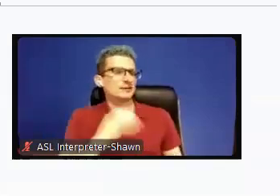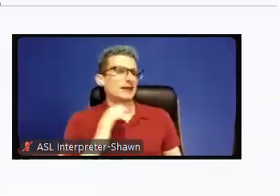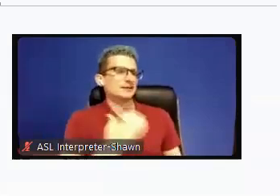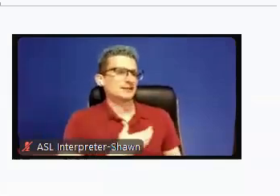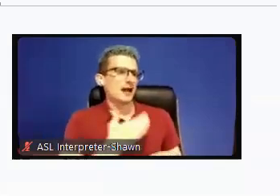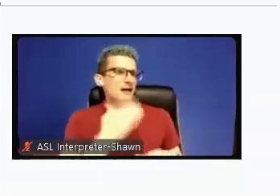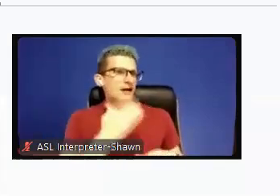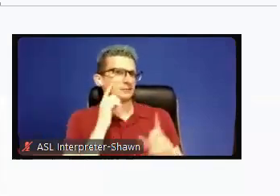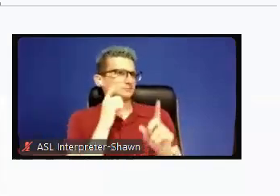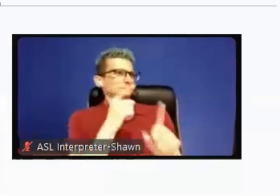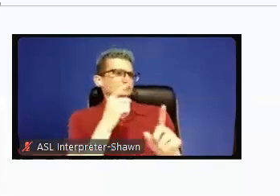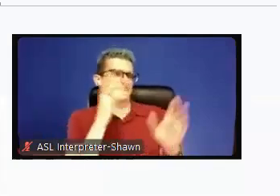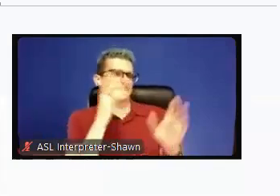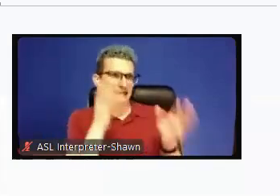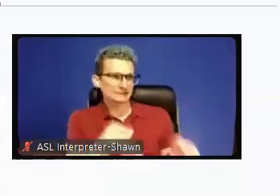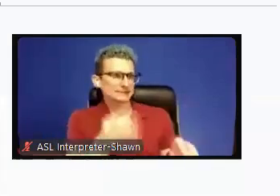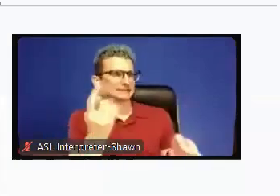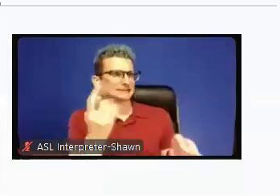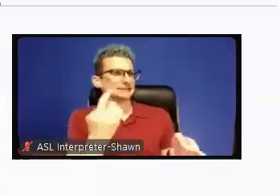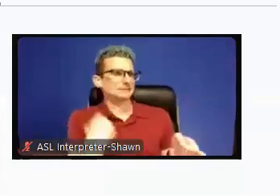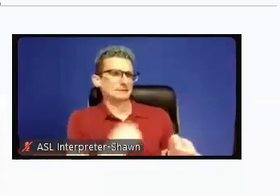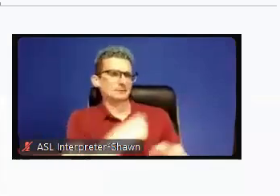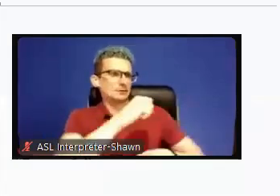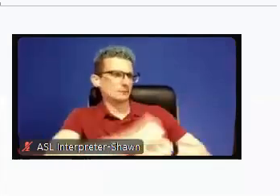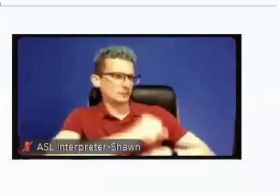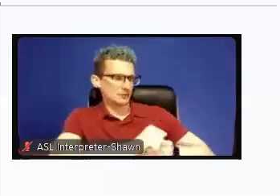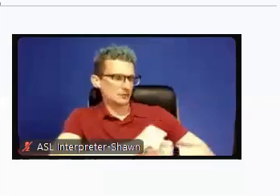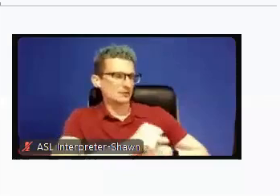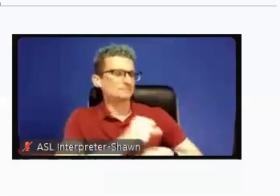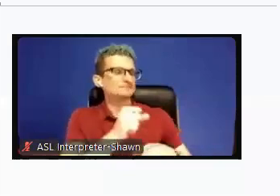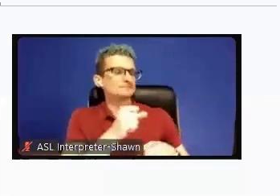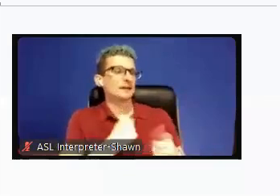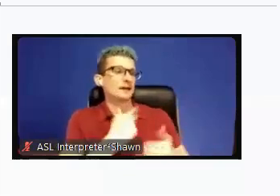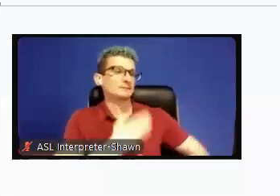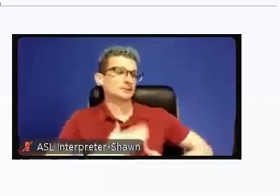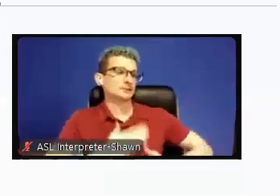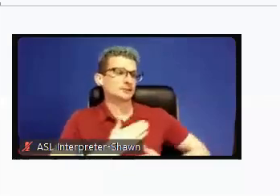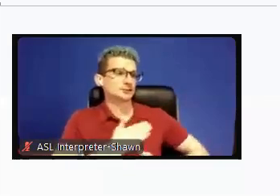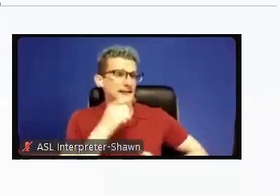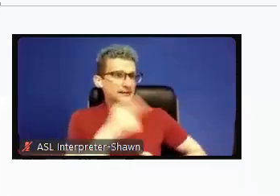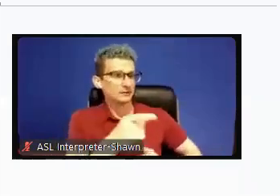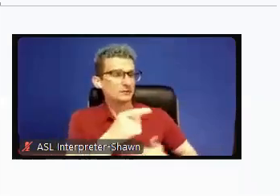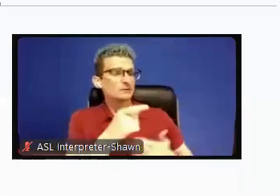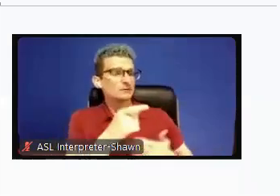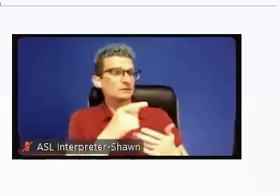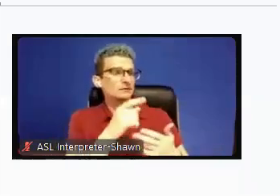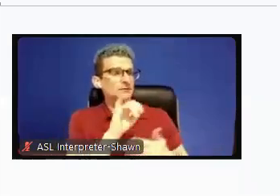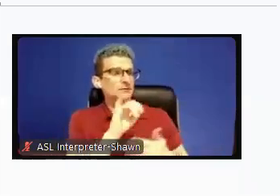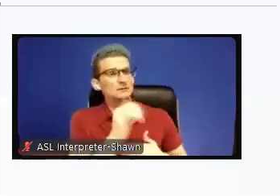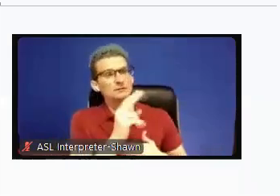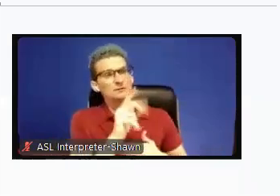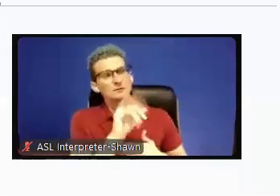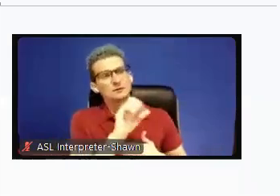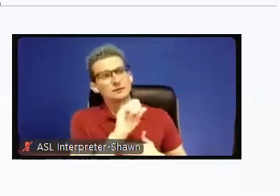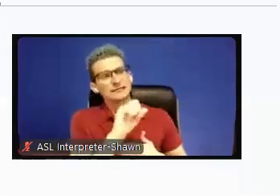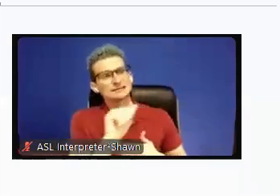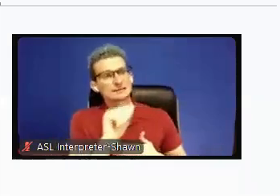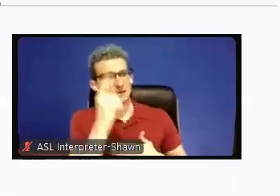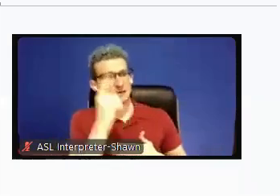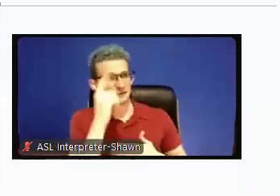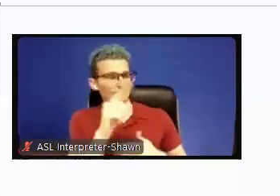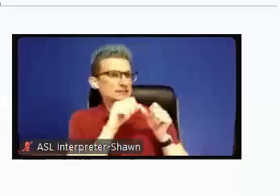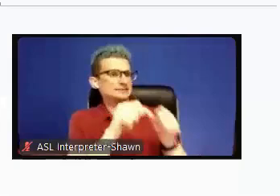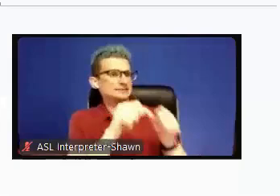a goal and something that we're working on. And I appreciate you, Julissa, for continuing to bring that up